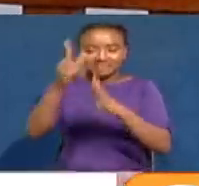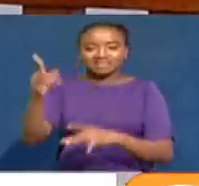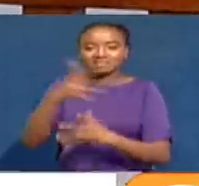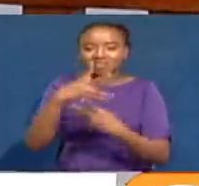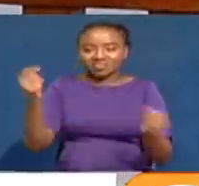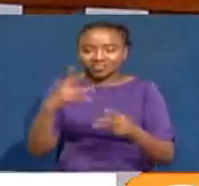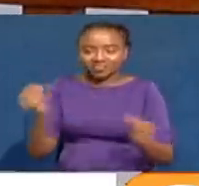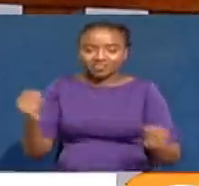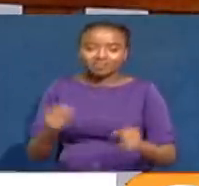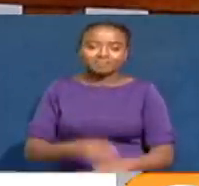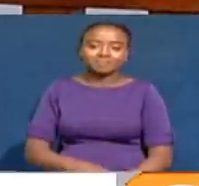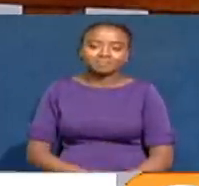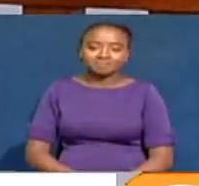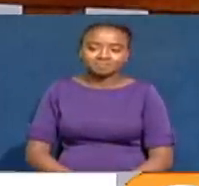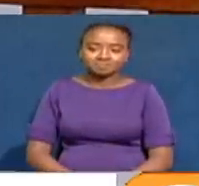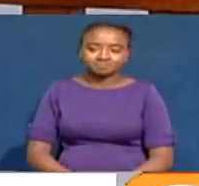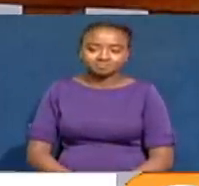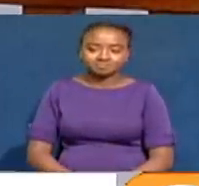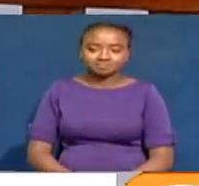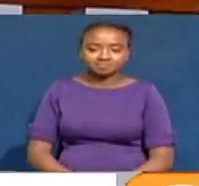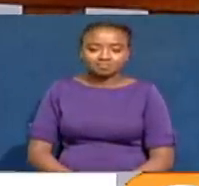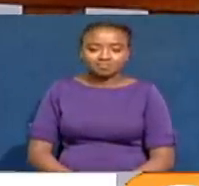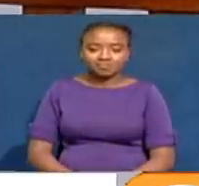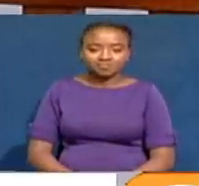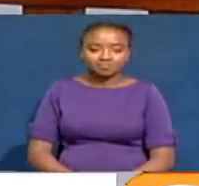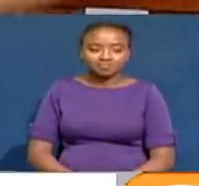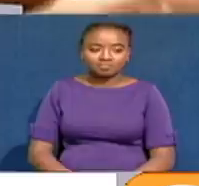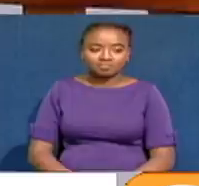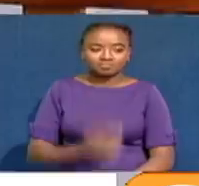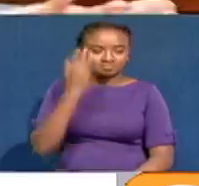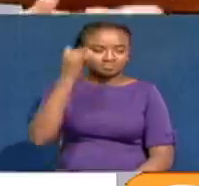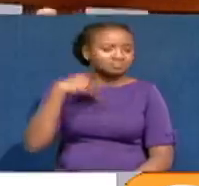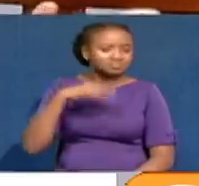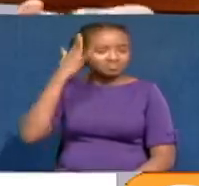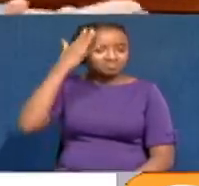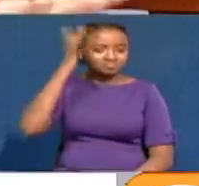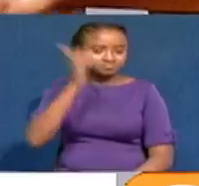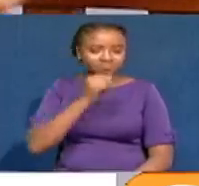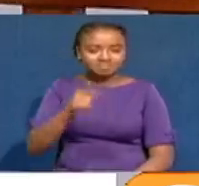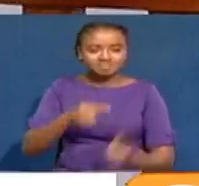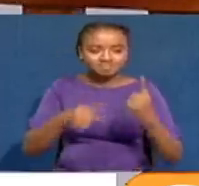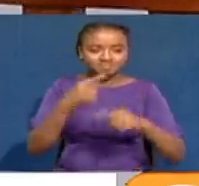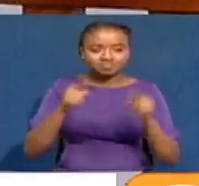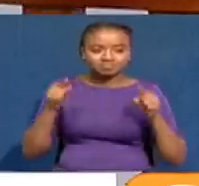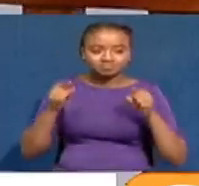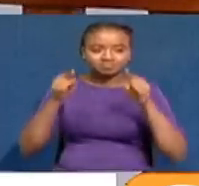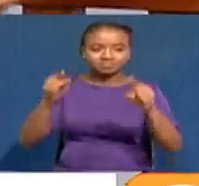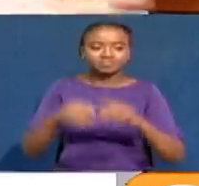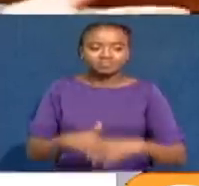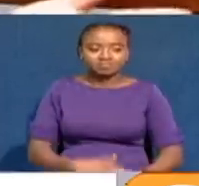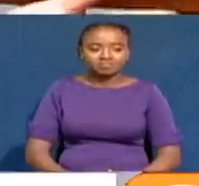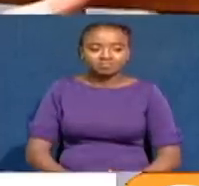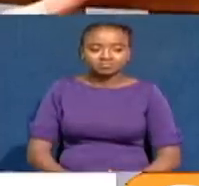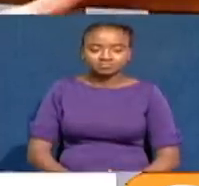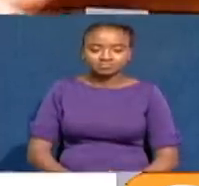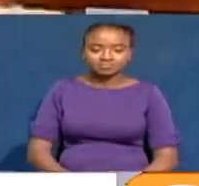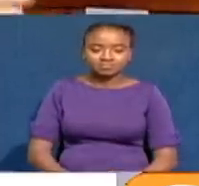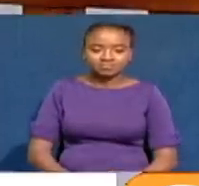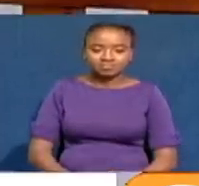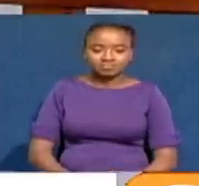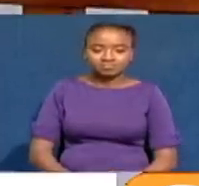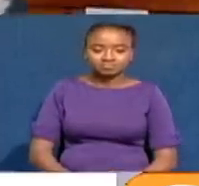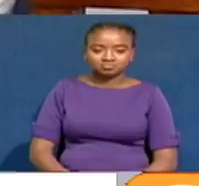you, when you hear, because I know it is going to be a two-horse race, it is not mudslinging somebody.